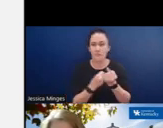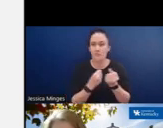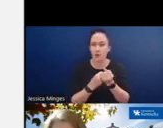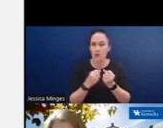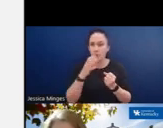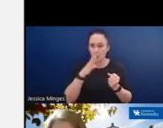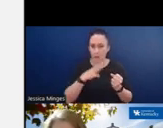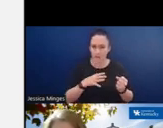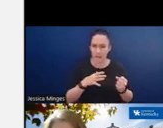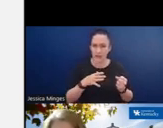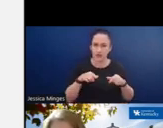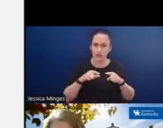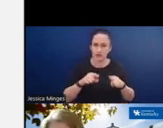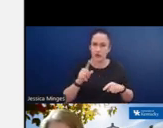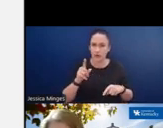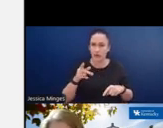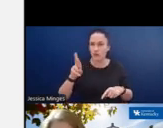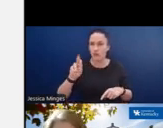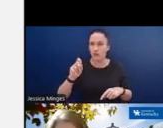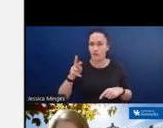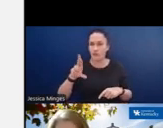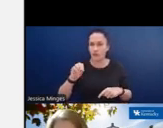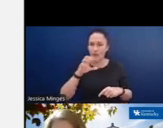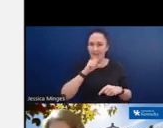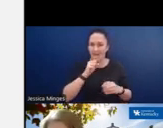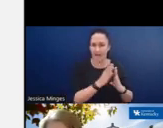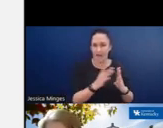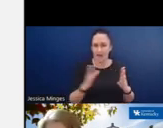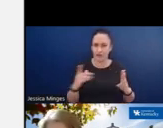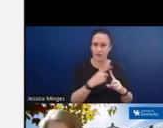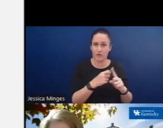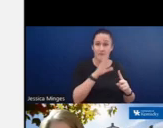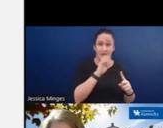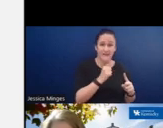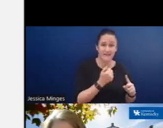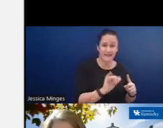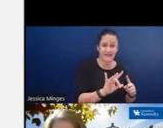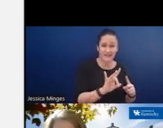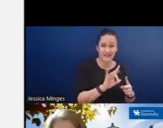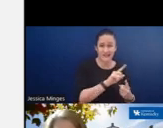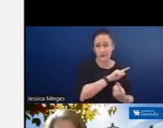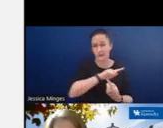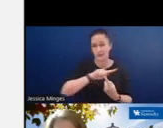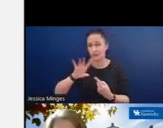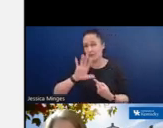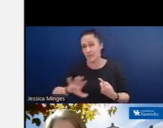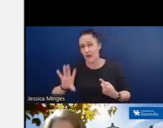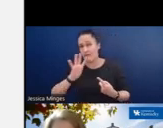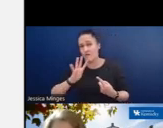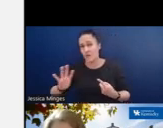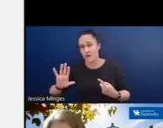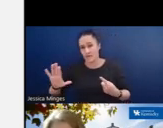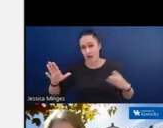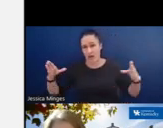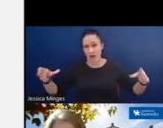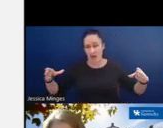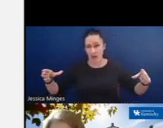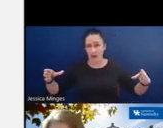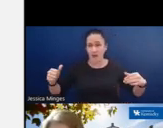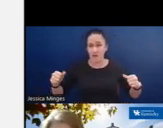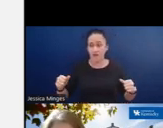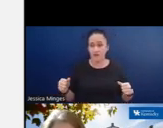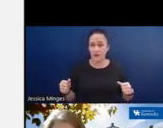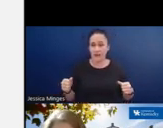reproductive age group. So from the time that they're 18 to about 45. And that every